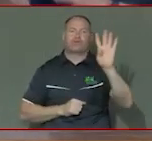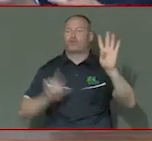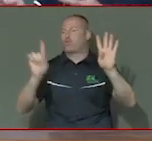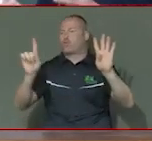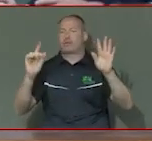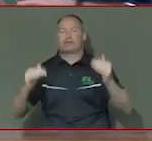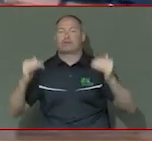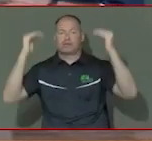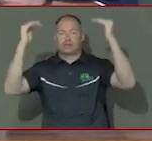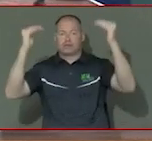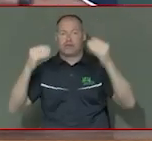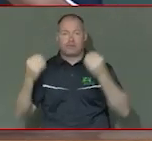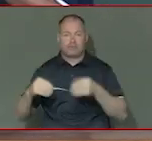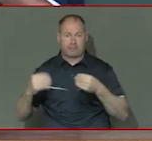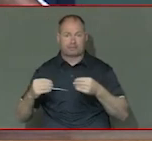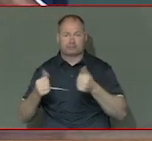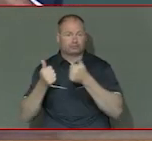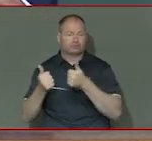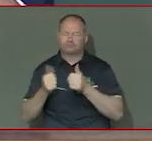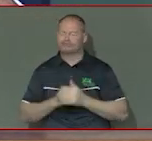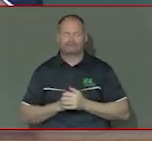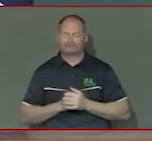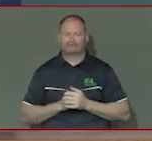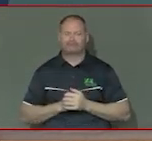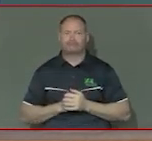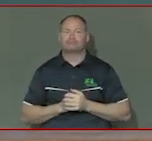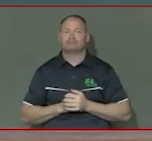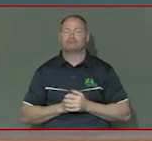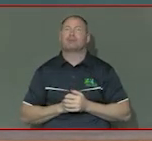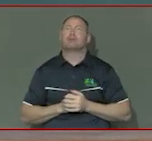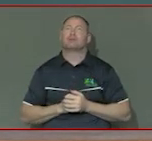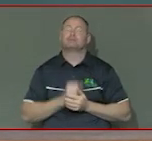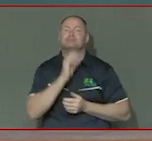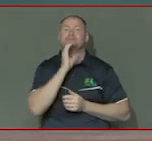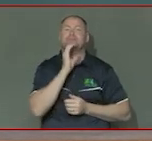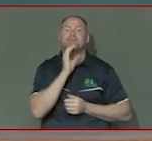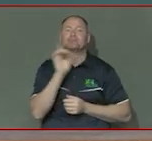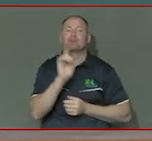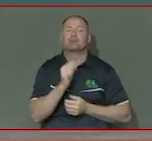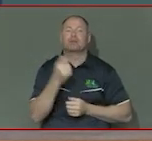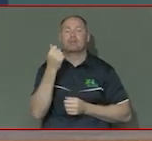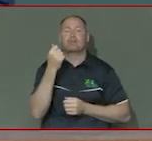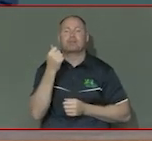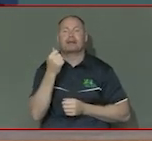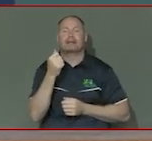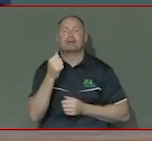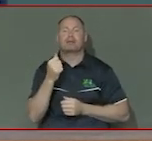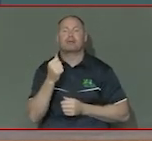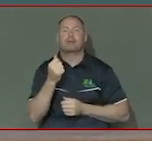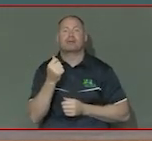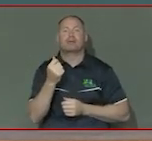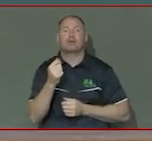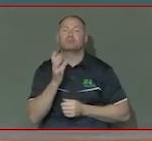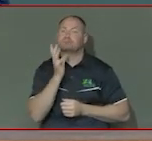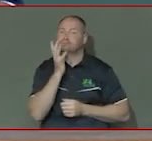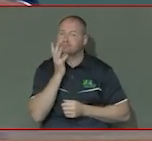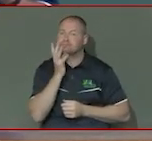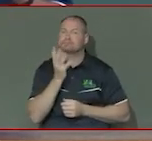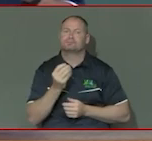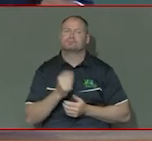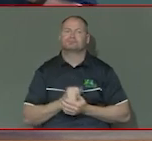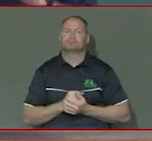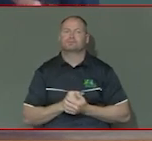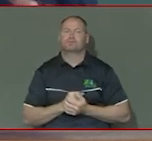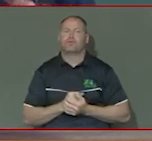it's not good for the business. It can mean one of two things. They have too much cash, or it can mean they have too